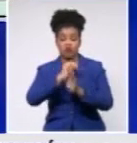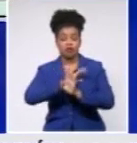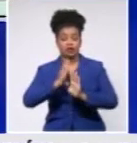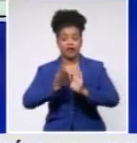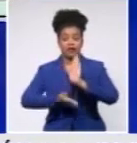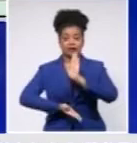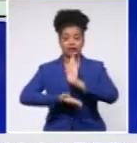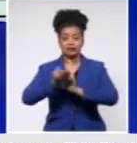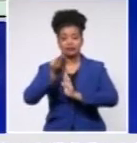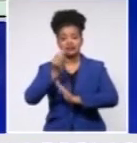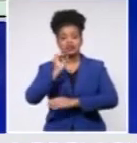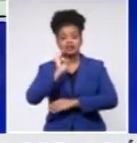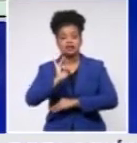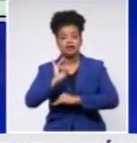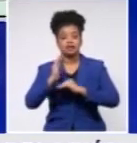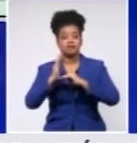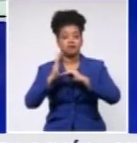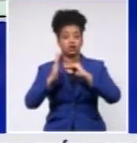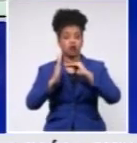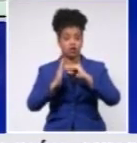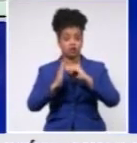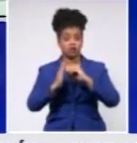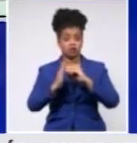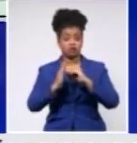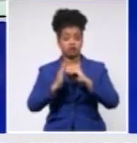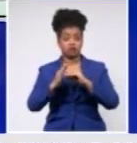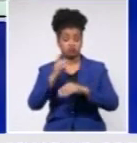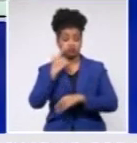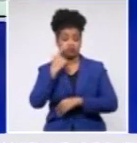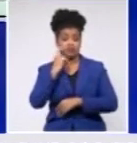903,932. Brazil registers